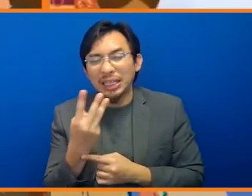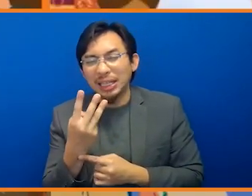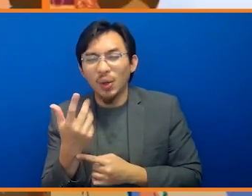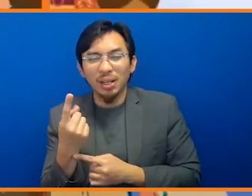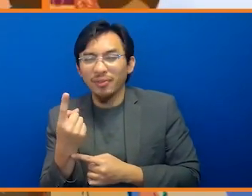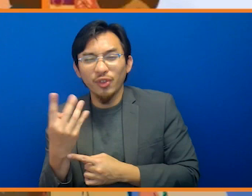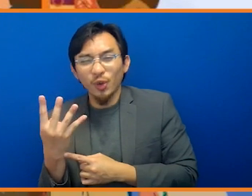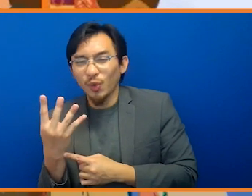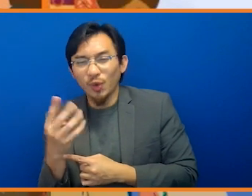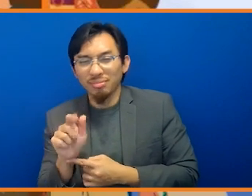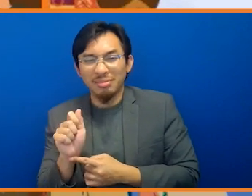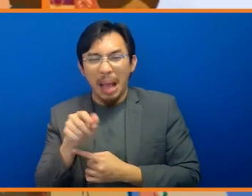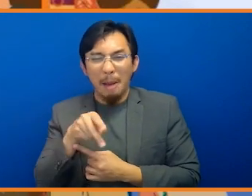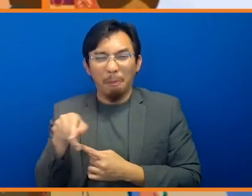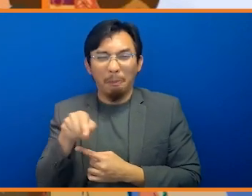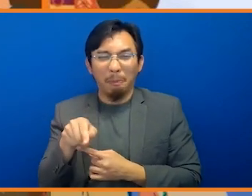our